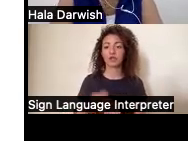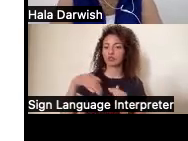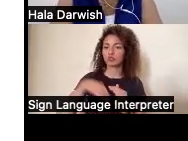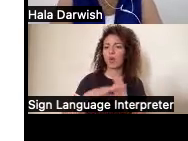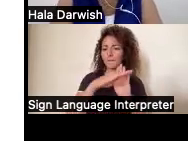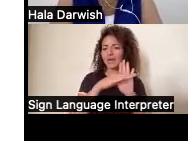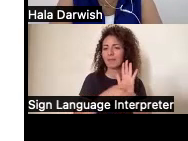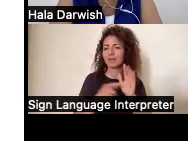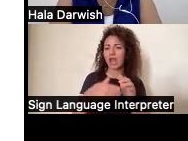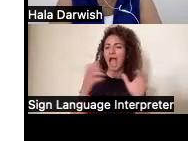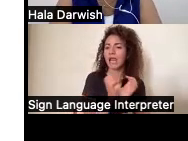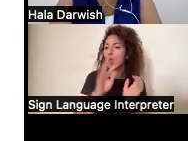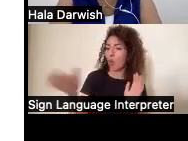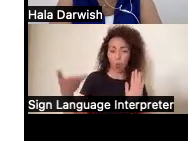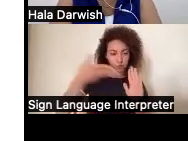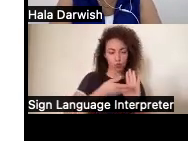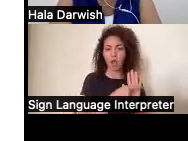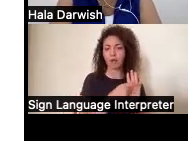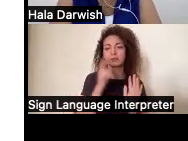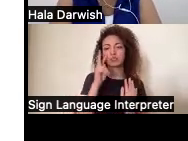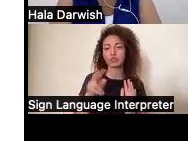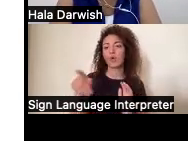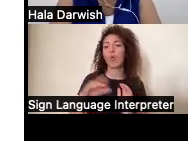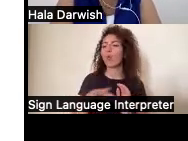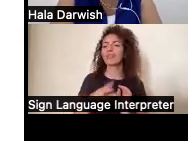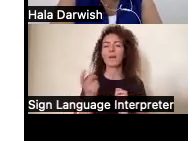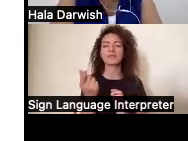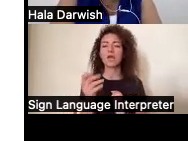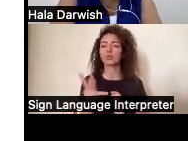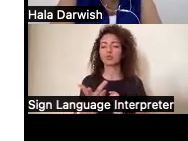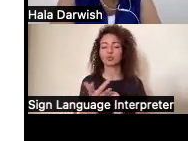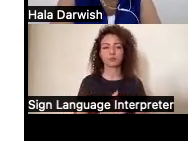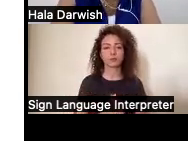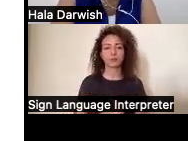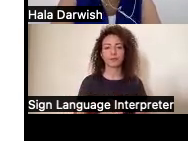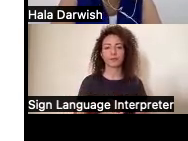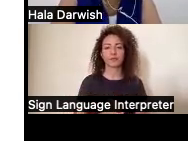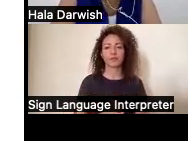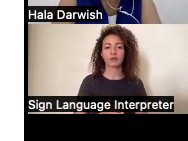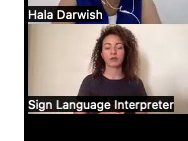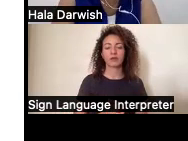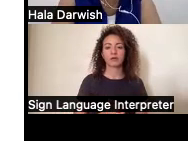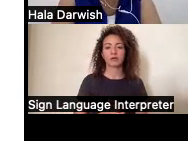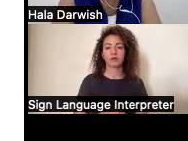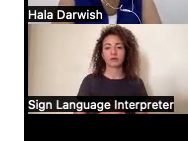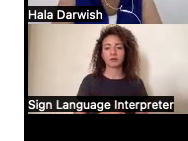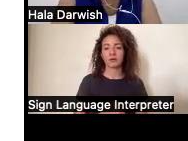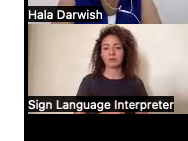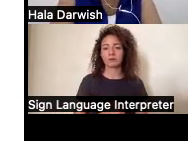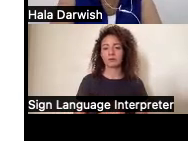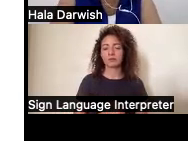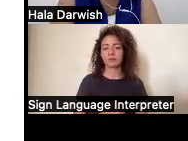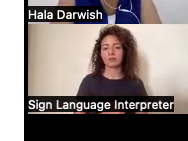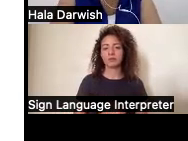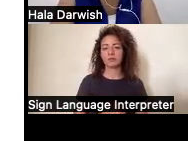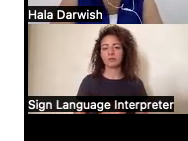implemented. So we do not report only what it works. We report also